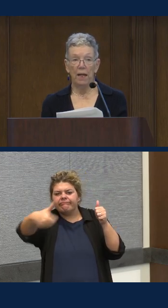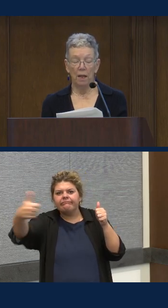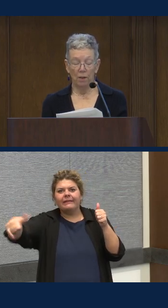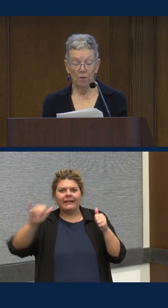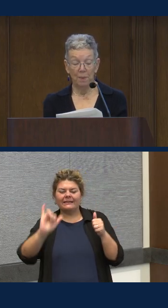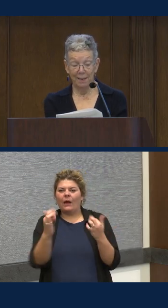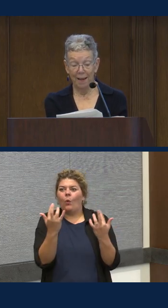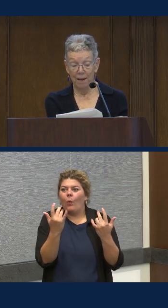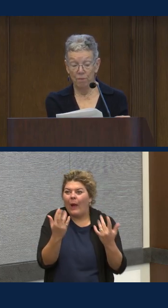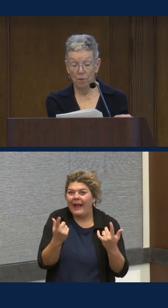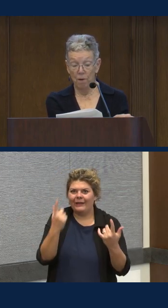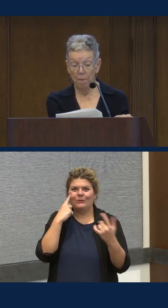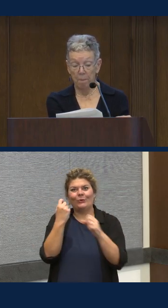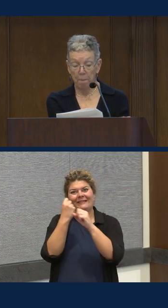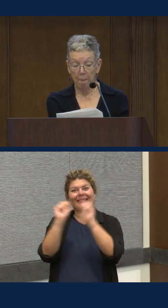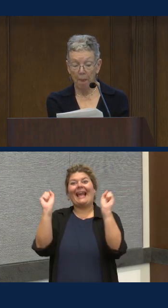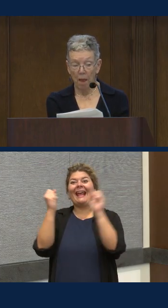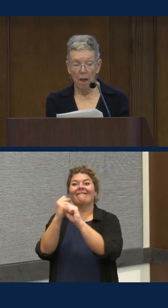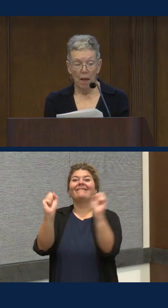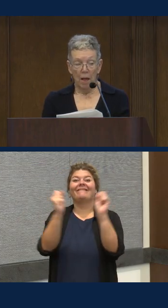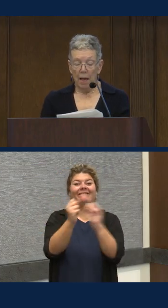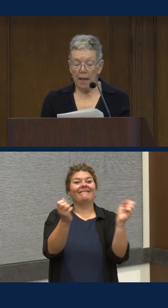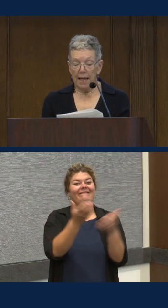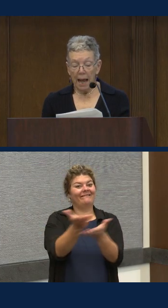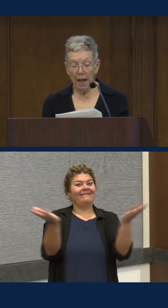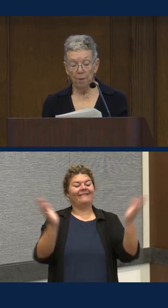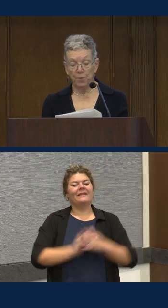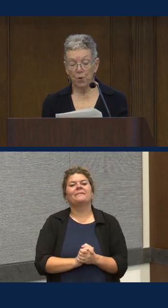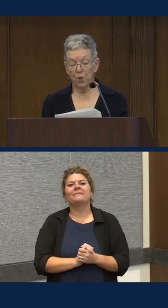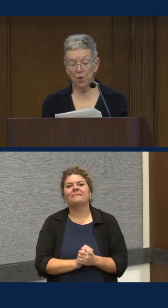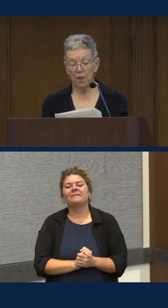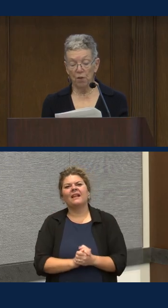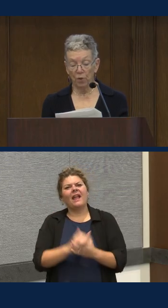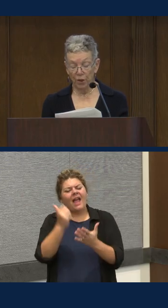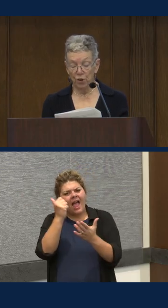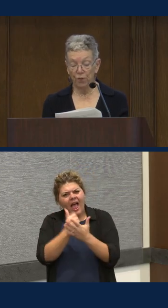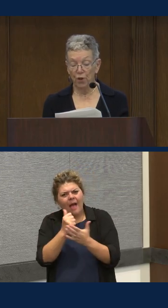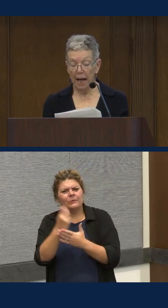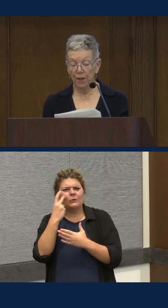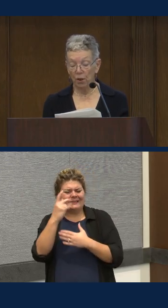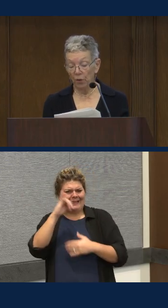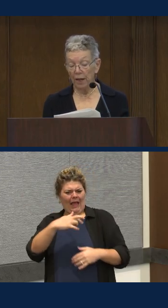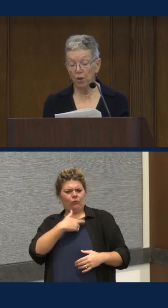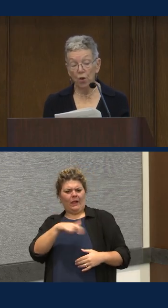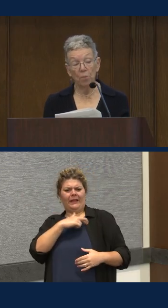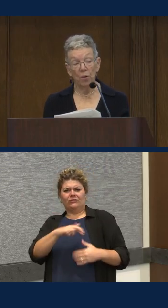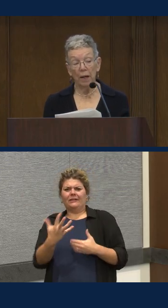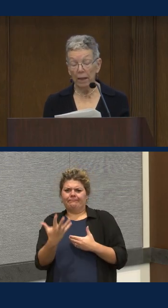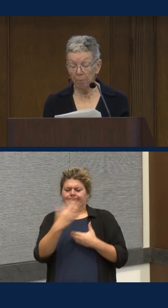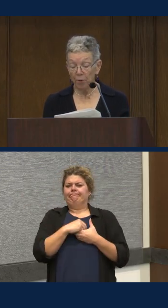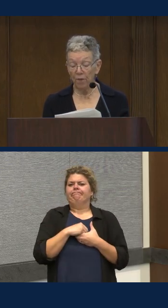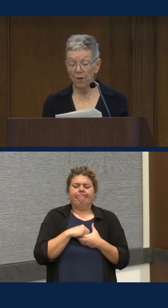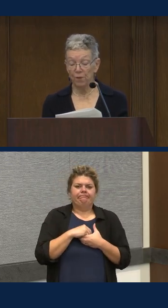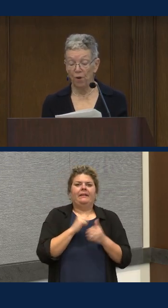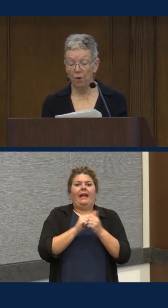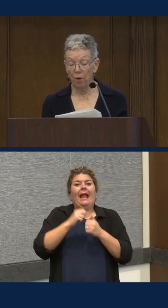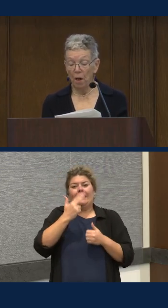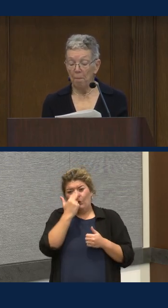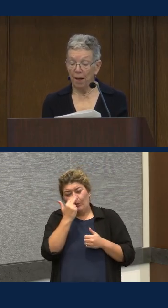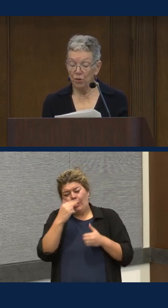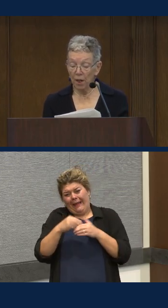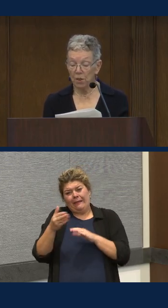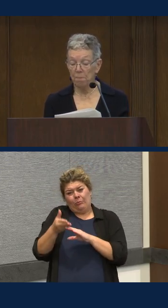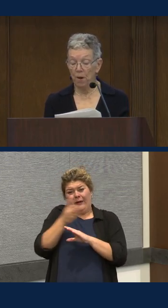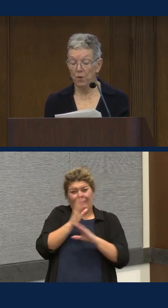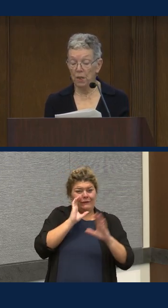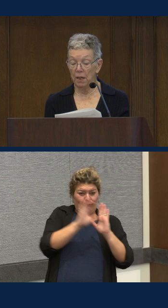and waiting to be saved. It helps to see the religious vernacular and humor in the previous photo